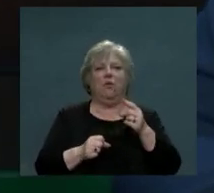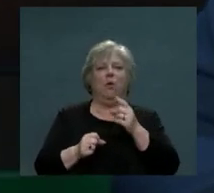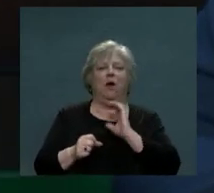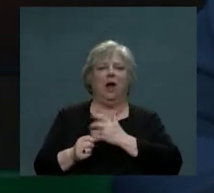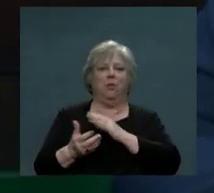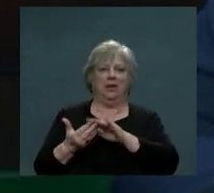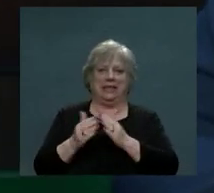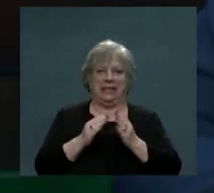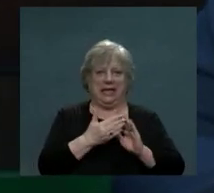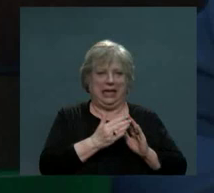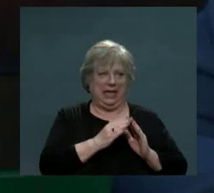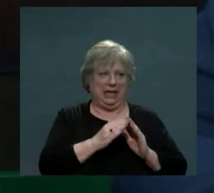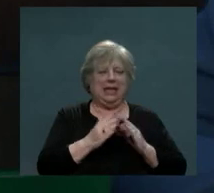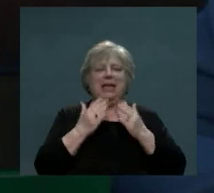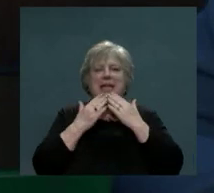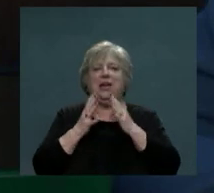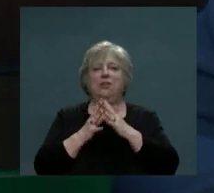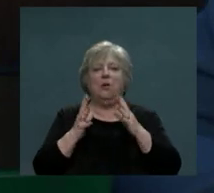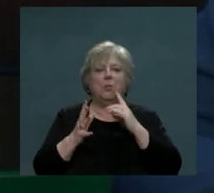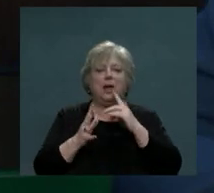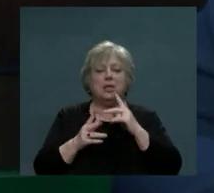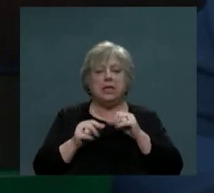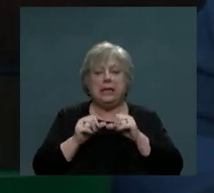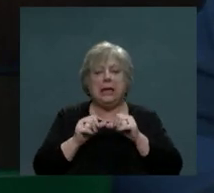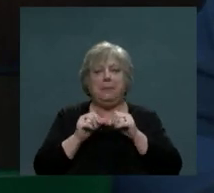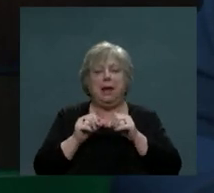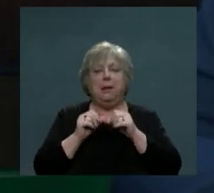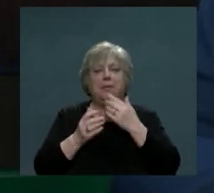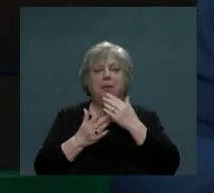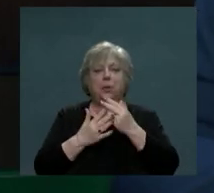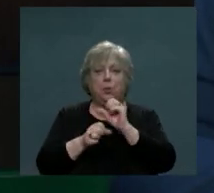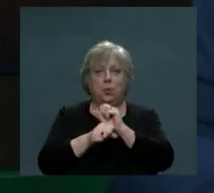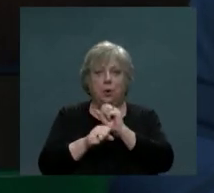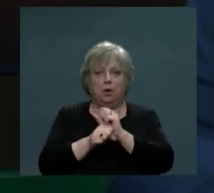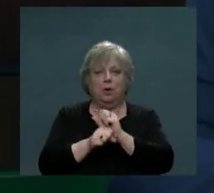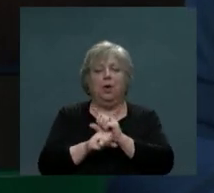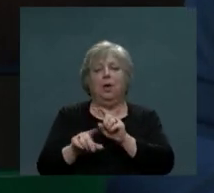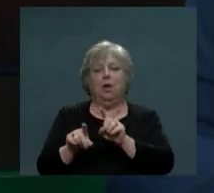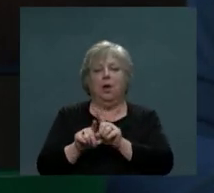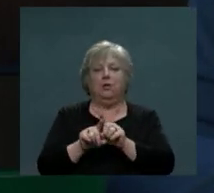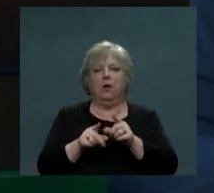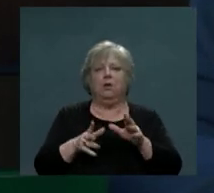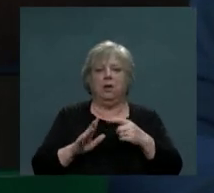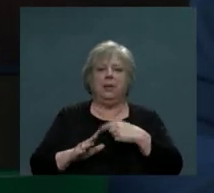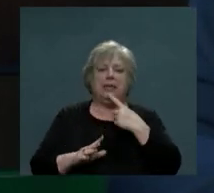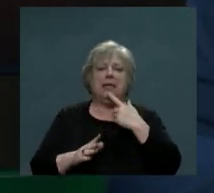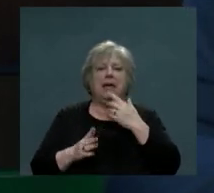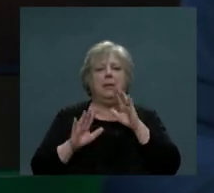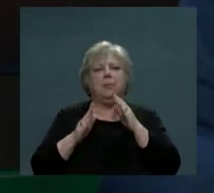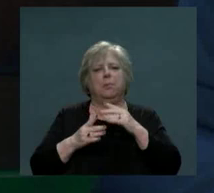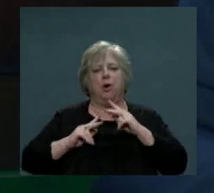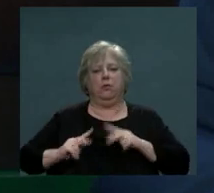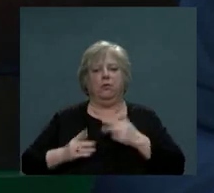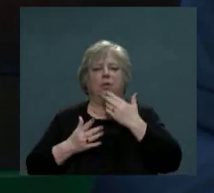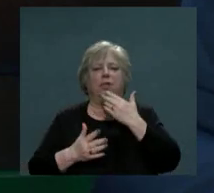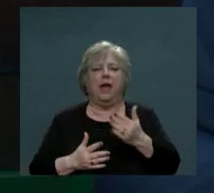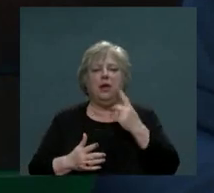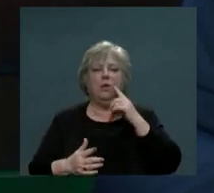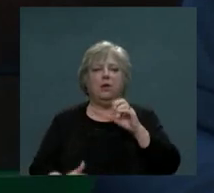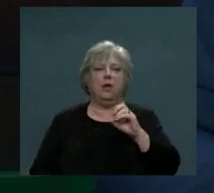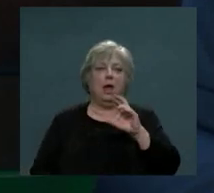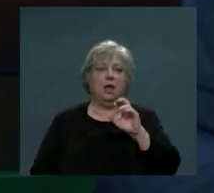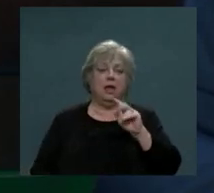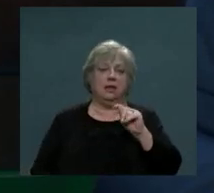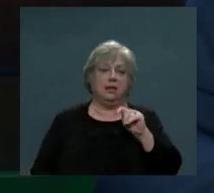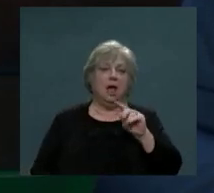well. So thank you so much, and keep up the good work. Let me just say also a personal thank you to Scott Carter for putting all of this together for